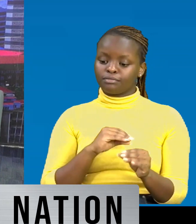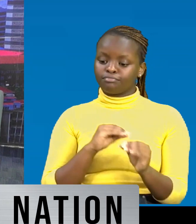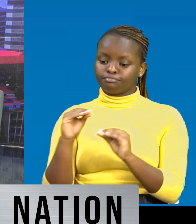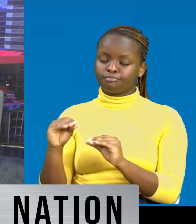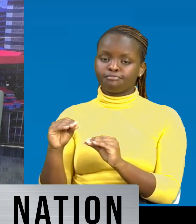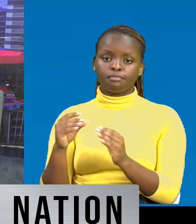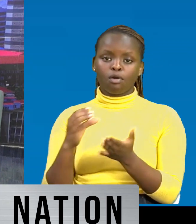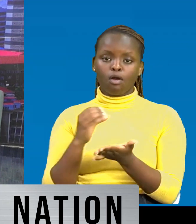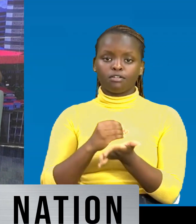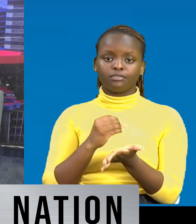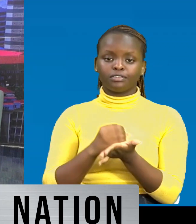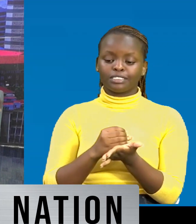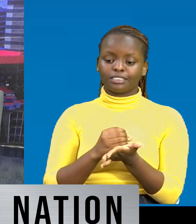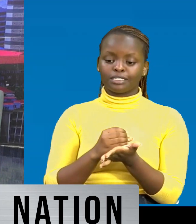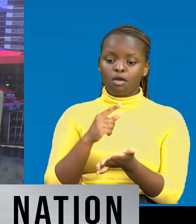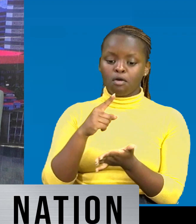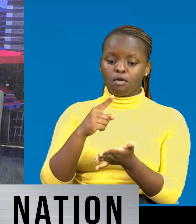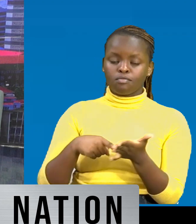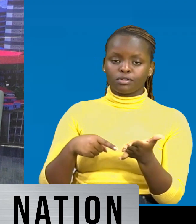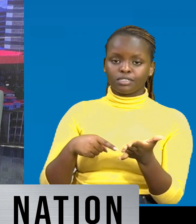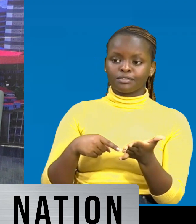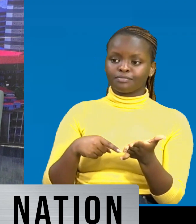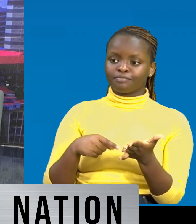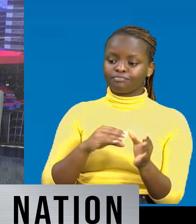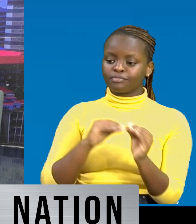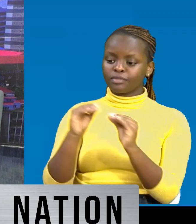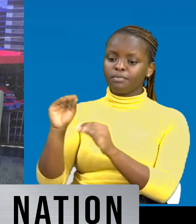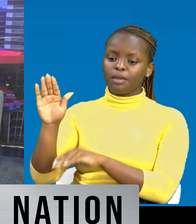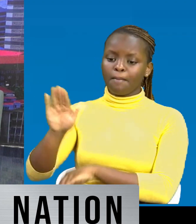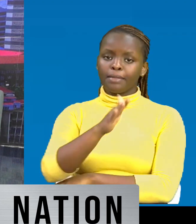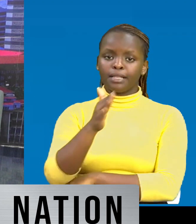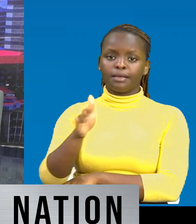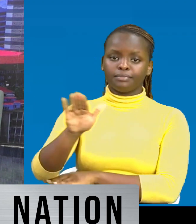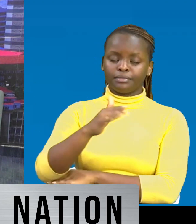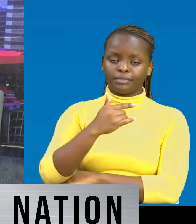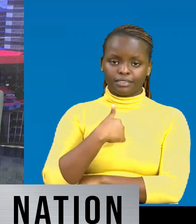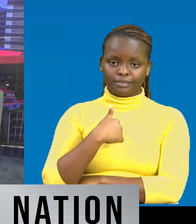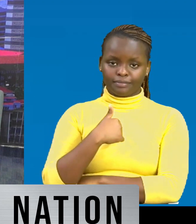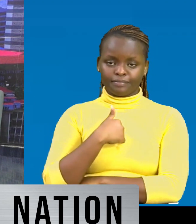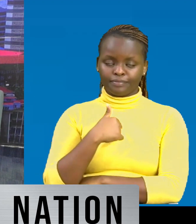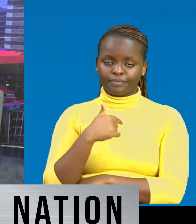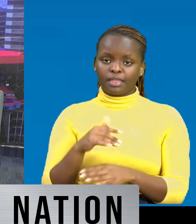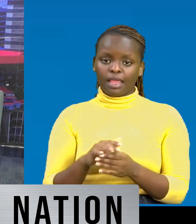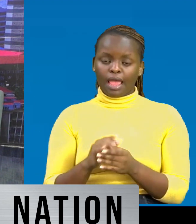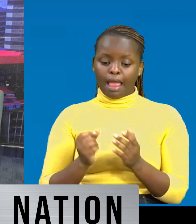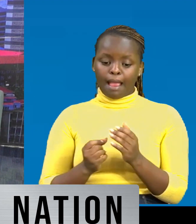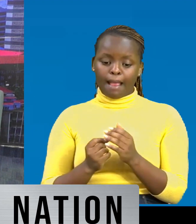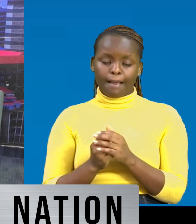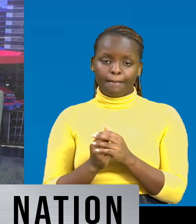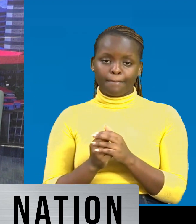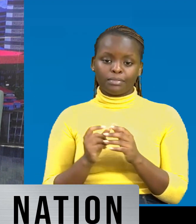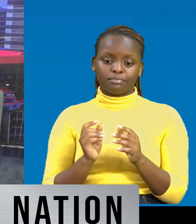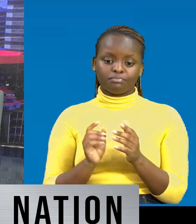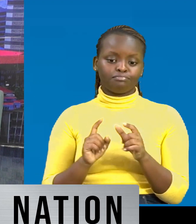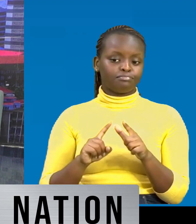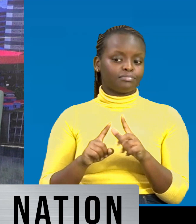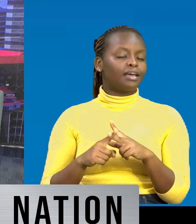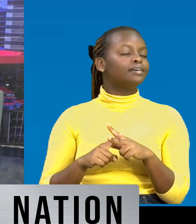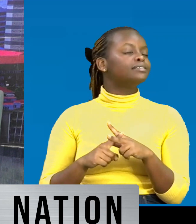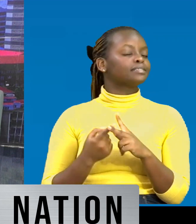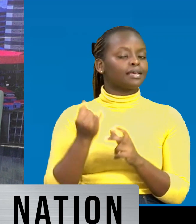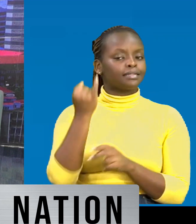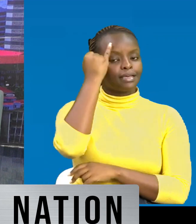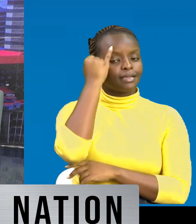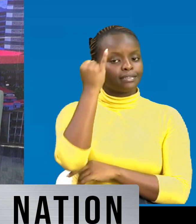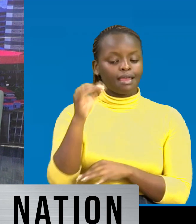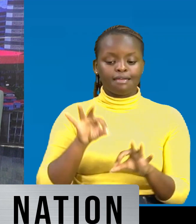the questions that were taking me to parliament was evictions. And I wanted to come up with an idea that says that even if you're going